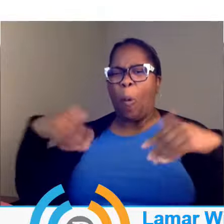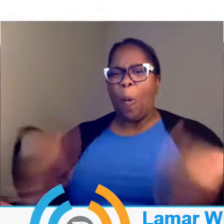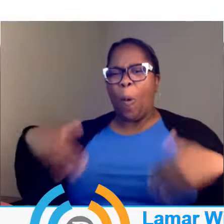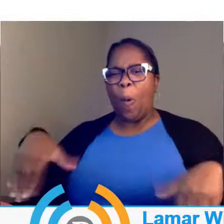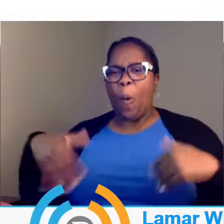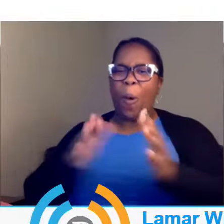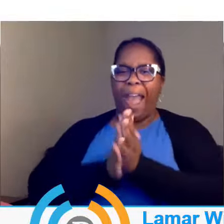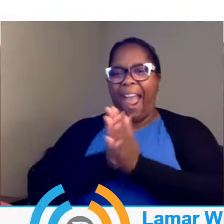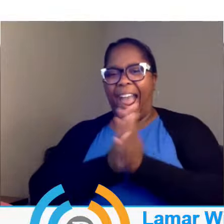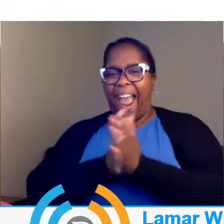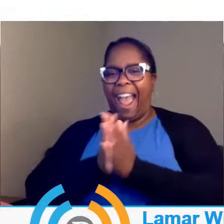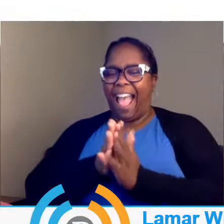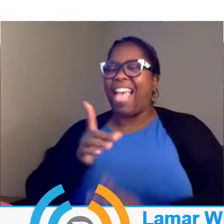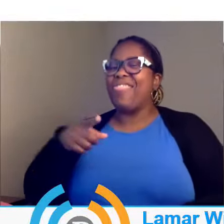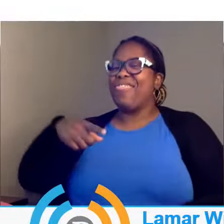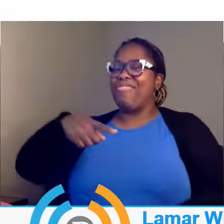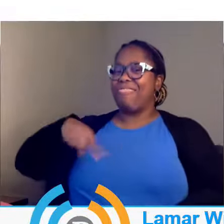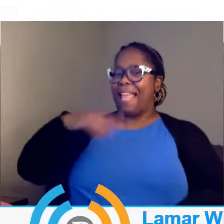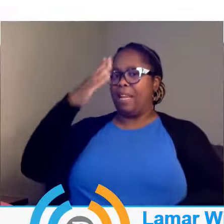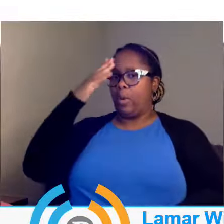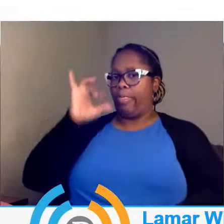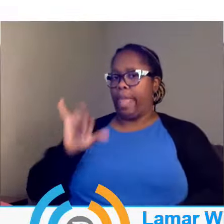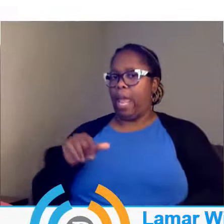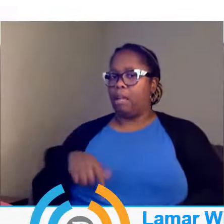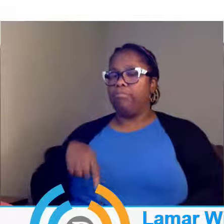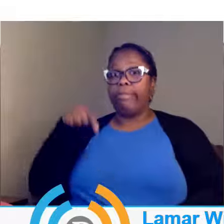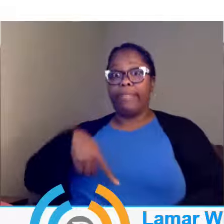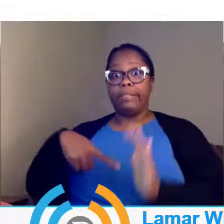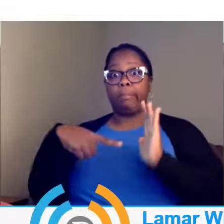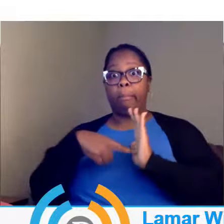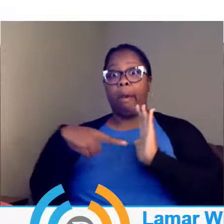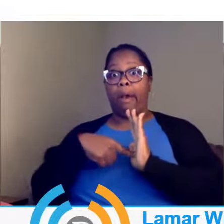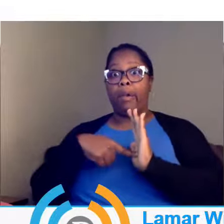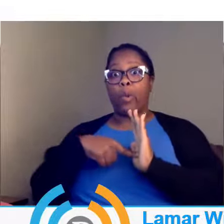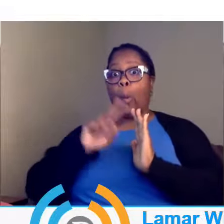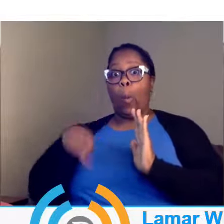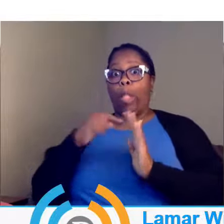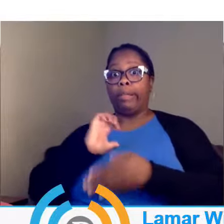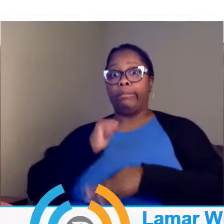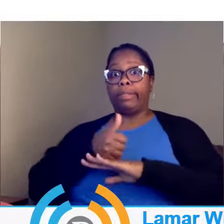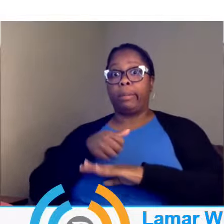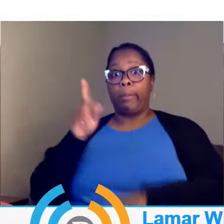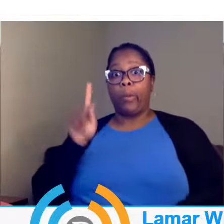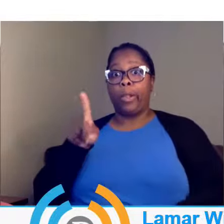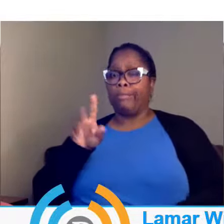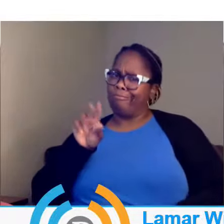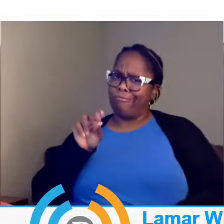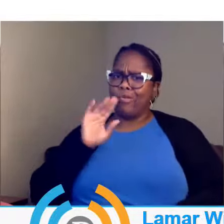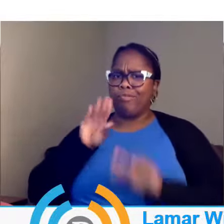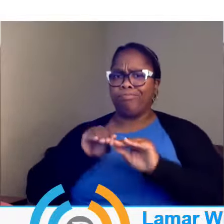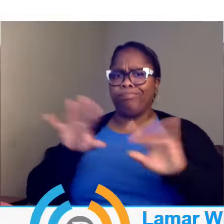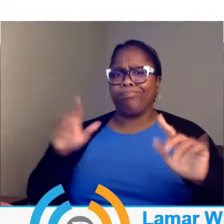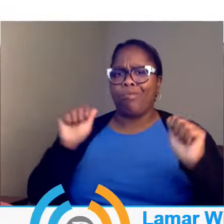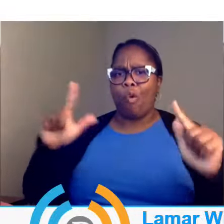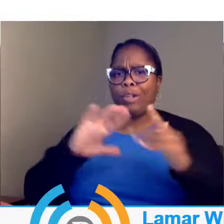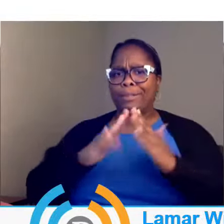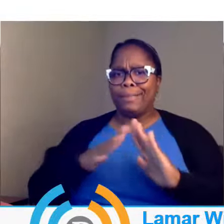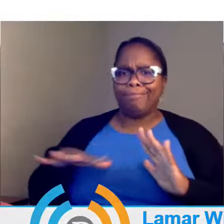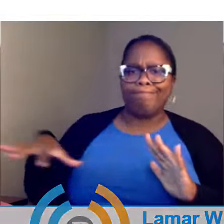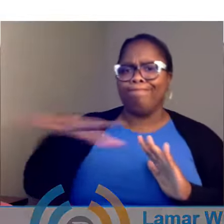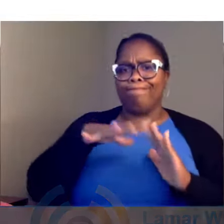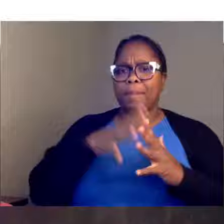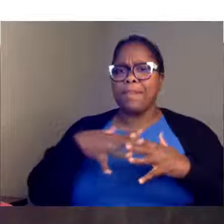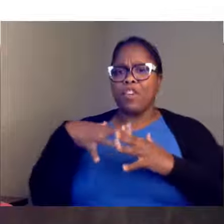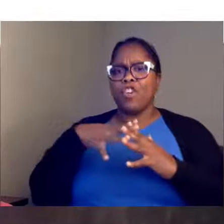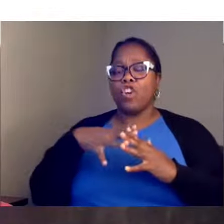They know that that this model will continue to spread, and then they won't be able to get away with the things